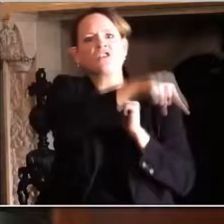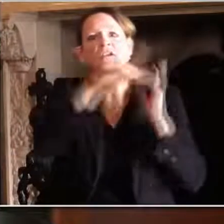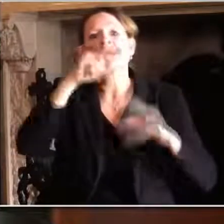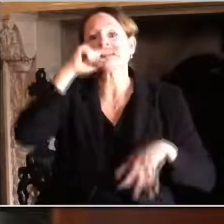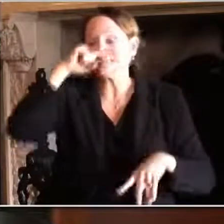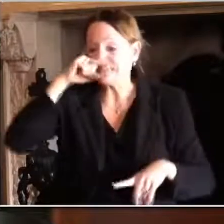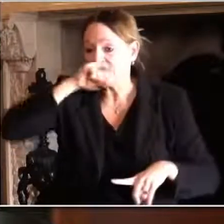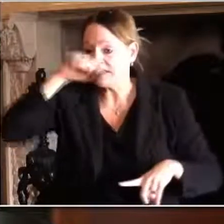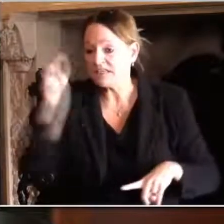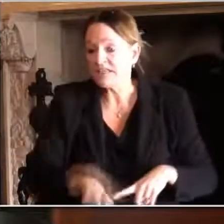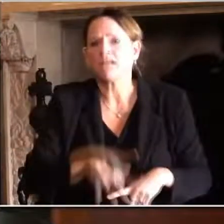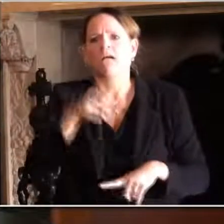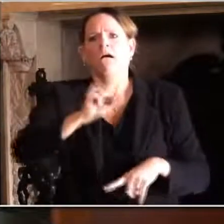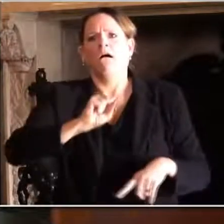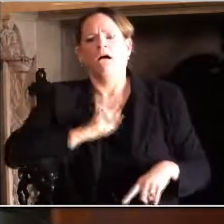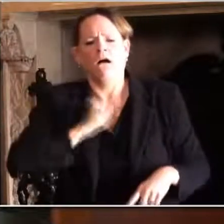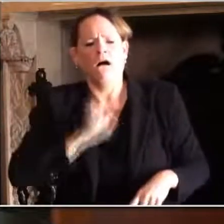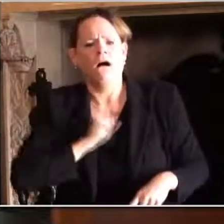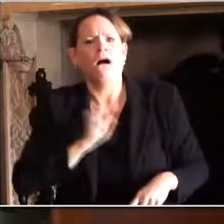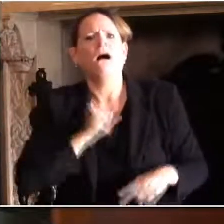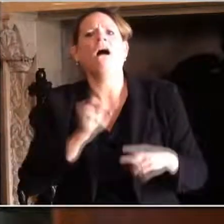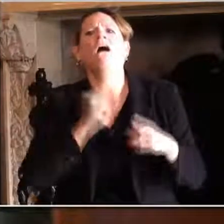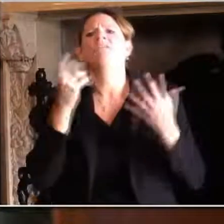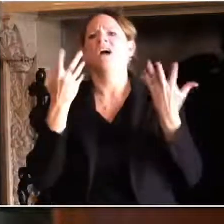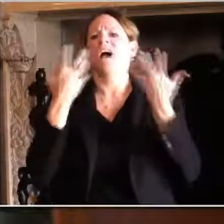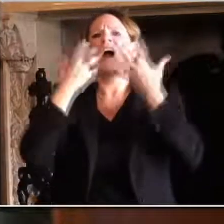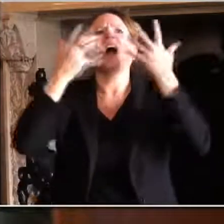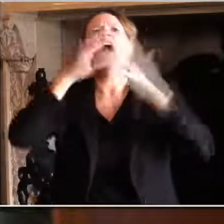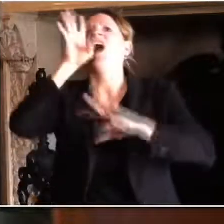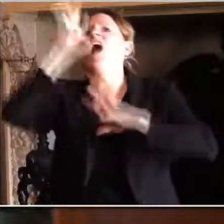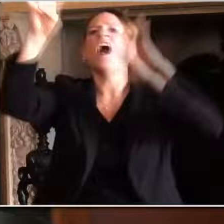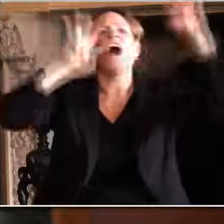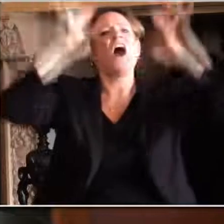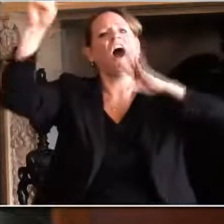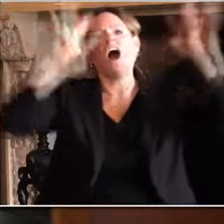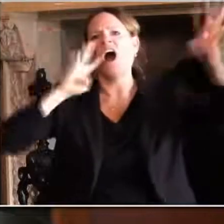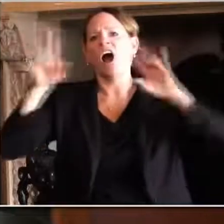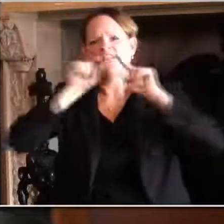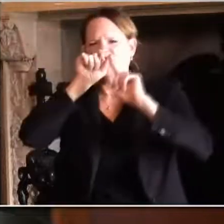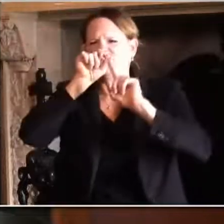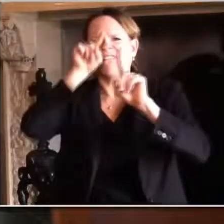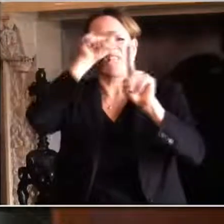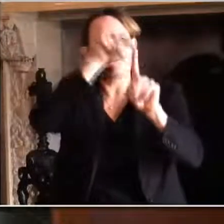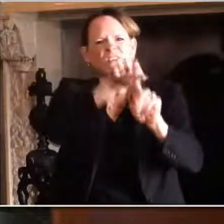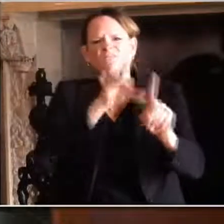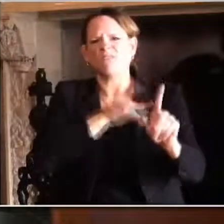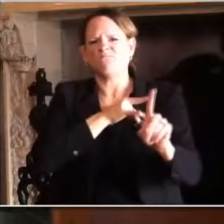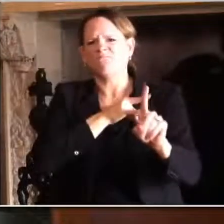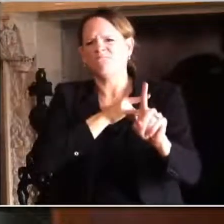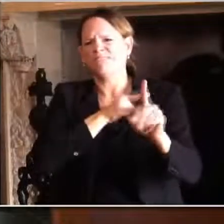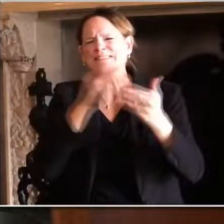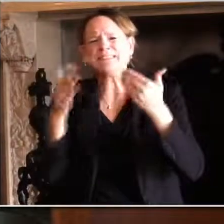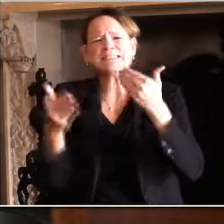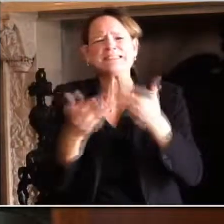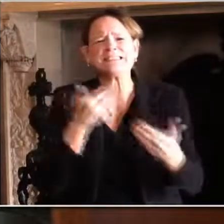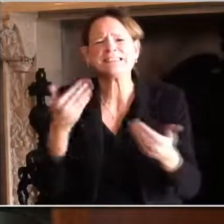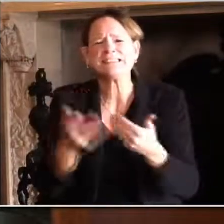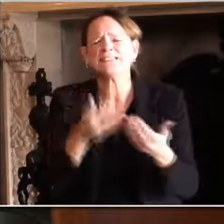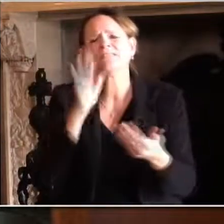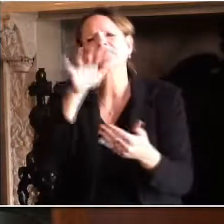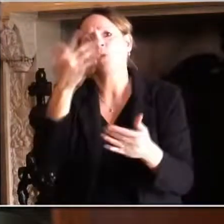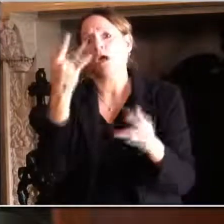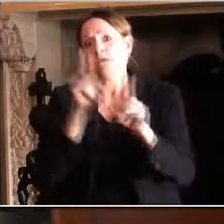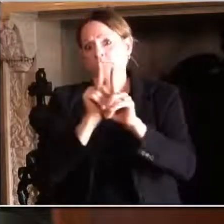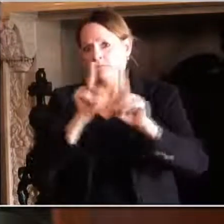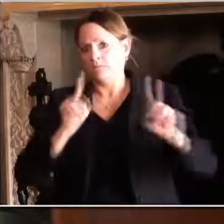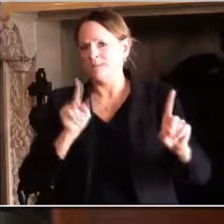raises their voice. This air travel is why we talk about the importance of physical distancing, staying at least 6 feet